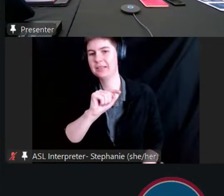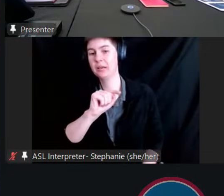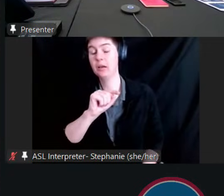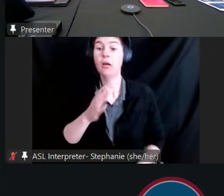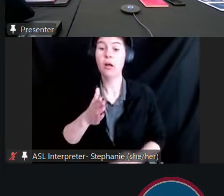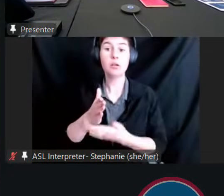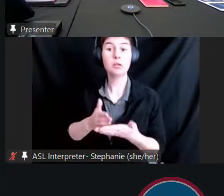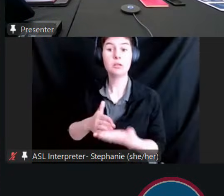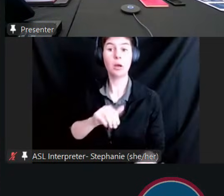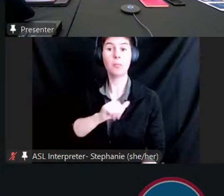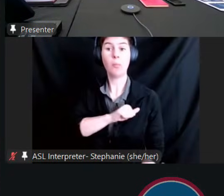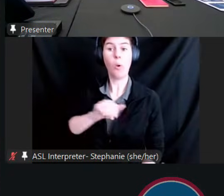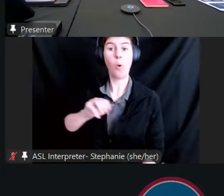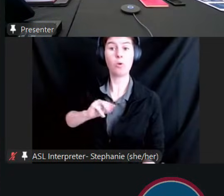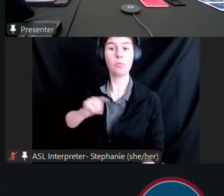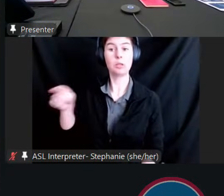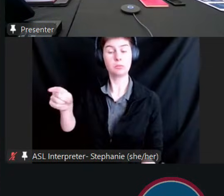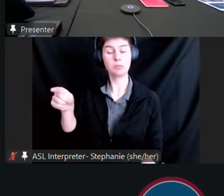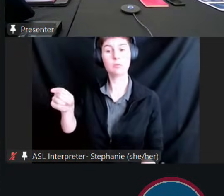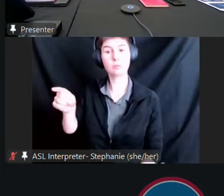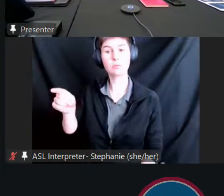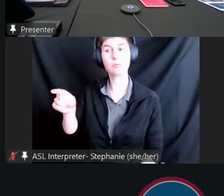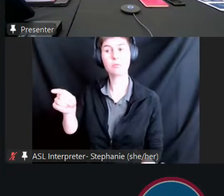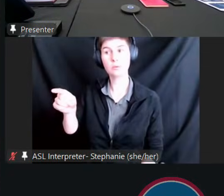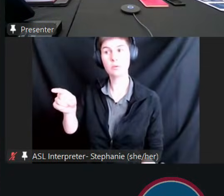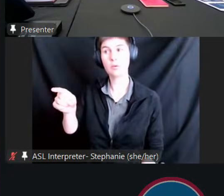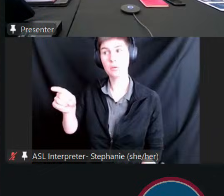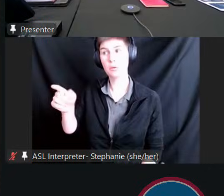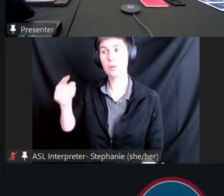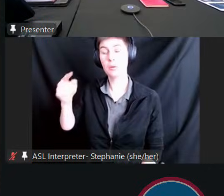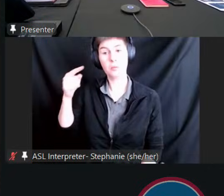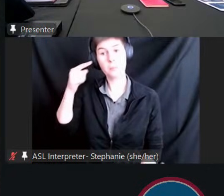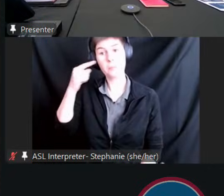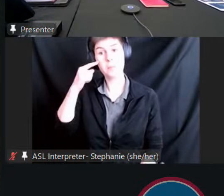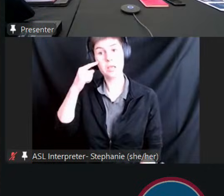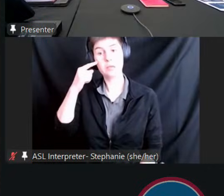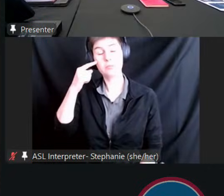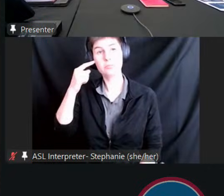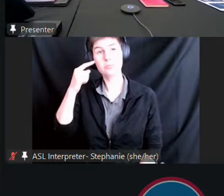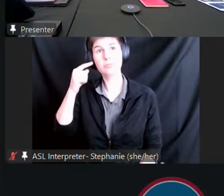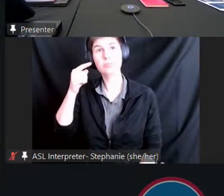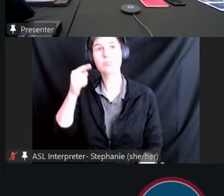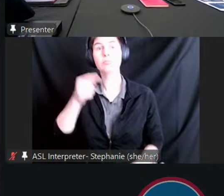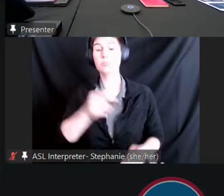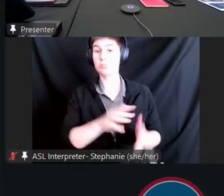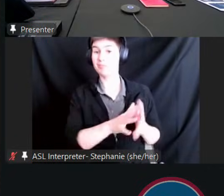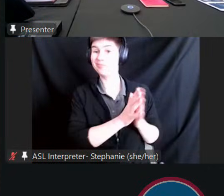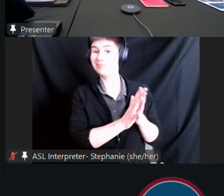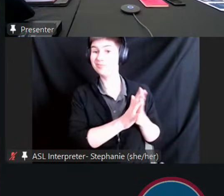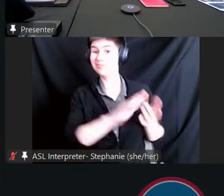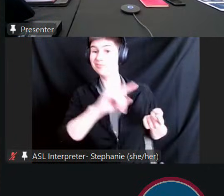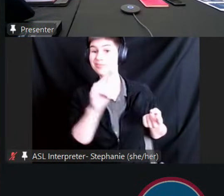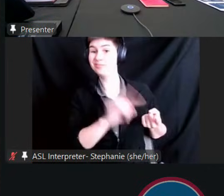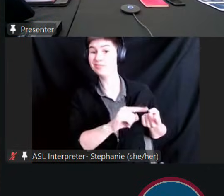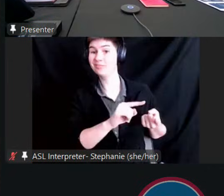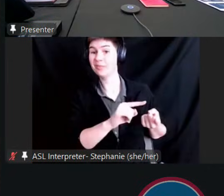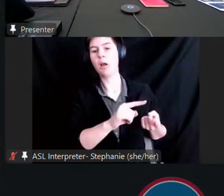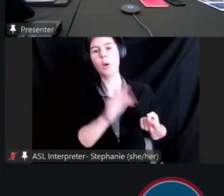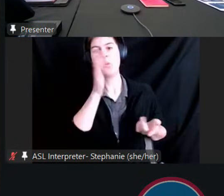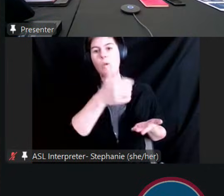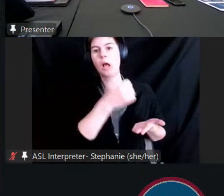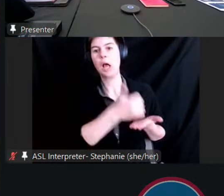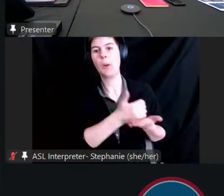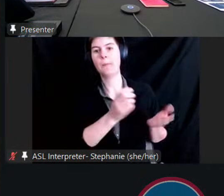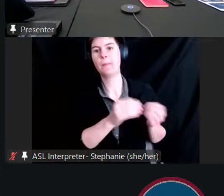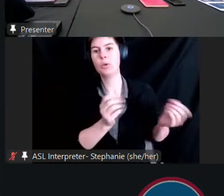would champion the effects to congestion, to road safety, and I'm sure another one would too. So I would really like to